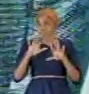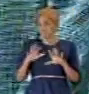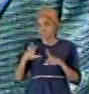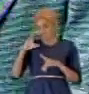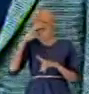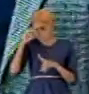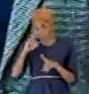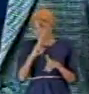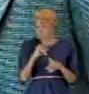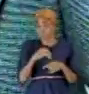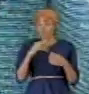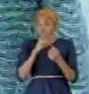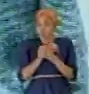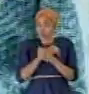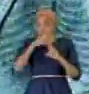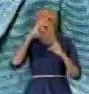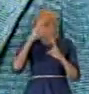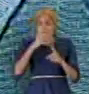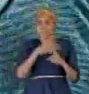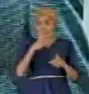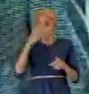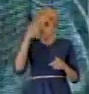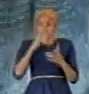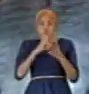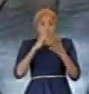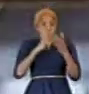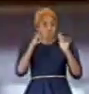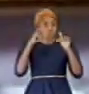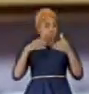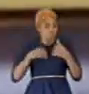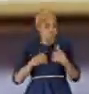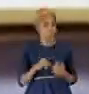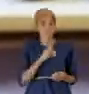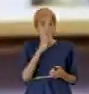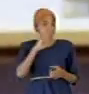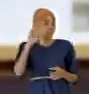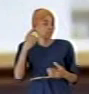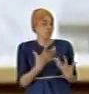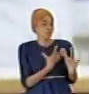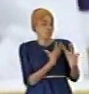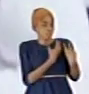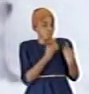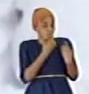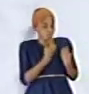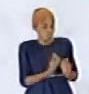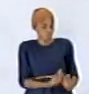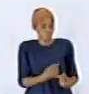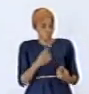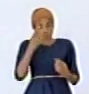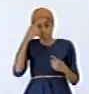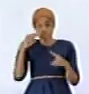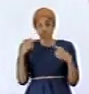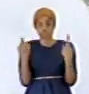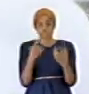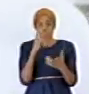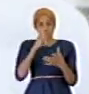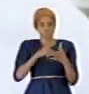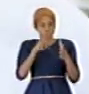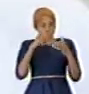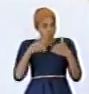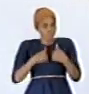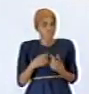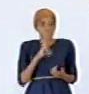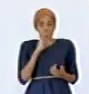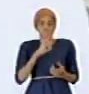him, and you know that what you have is his only remedy for sin. What you have is his